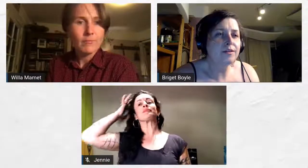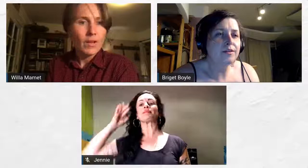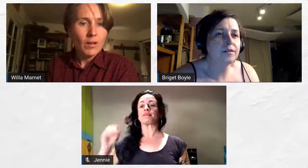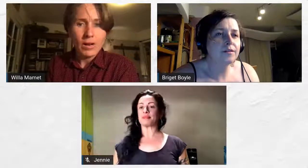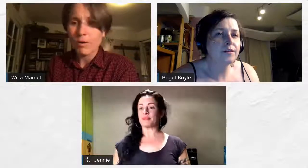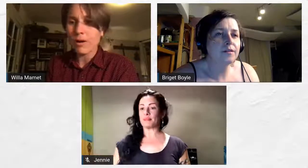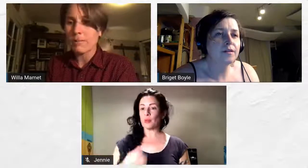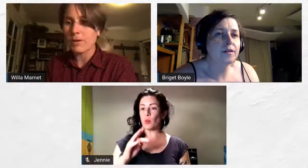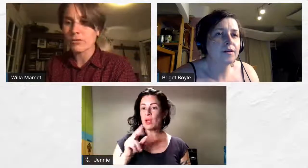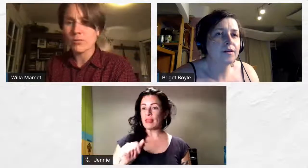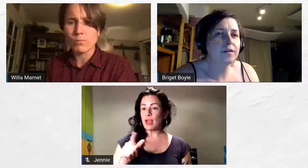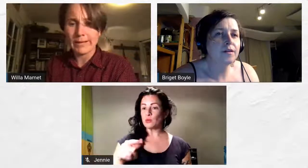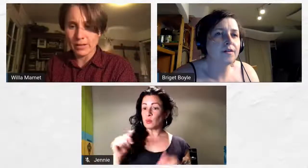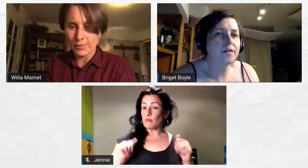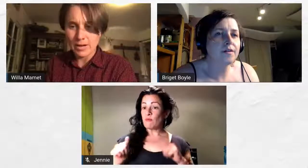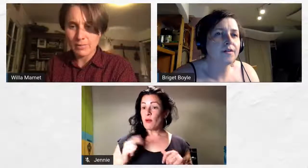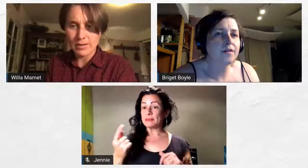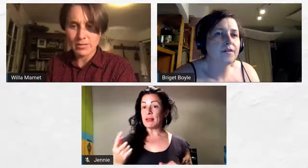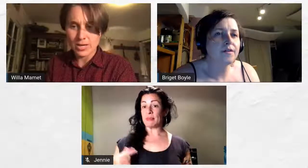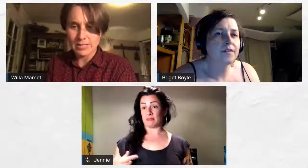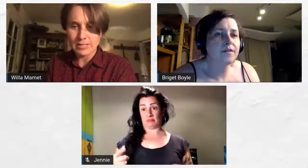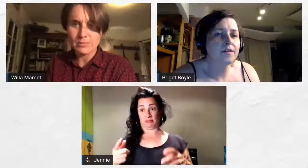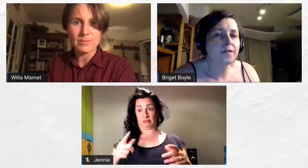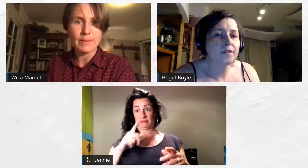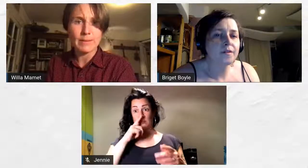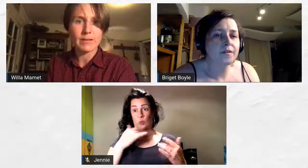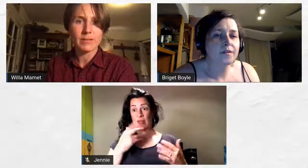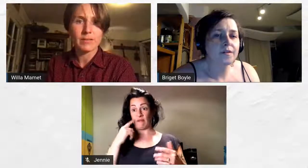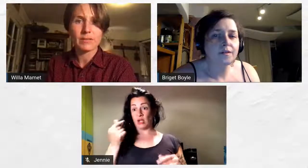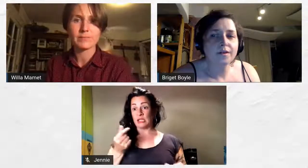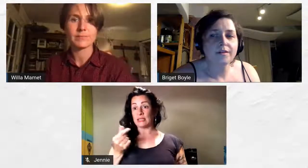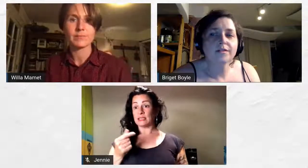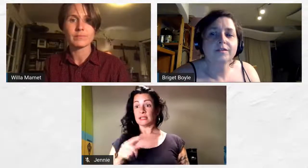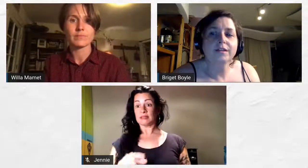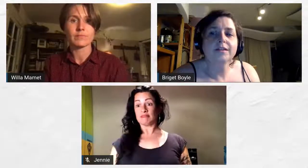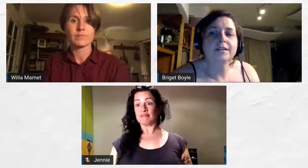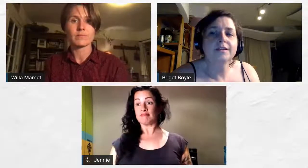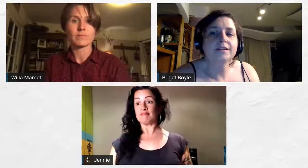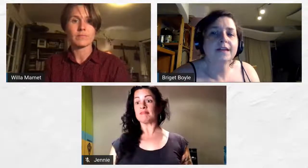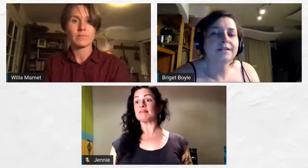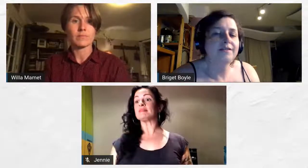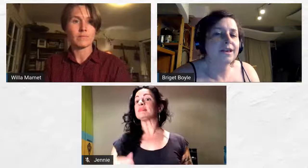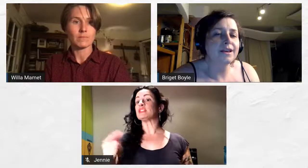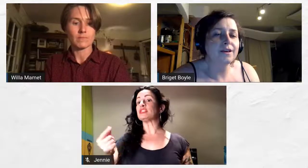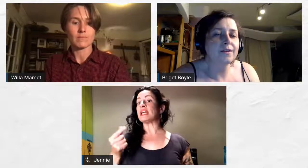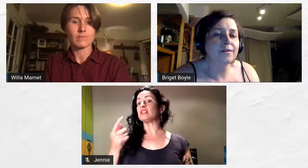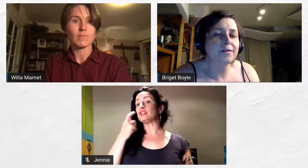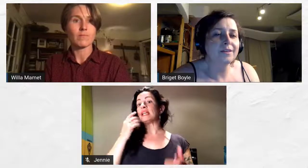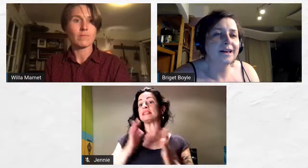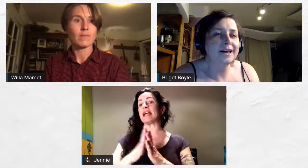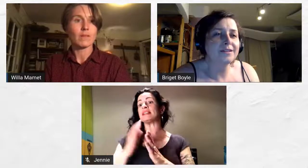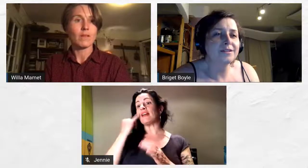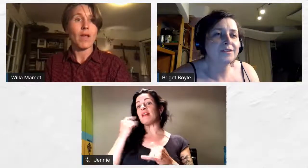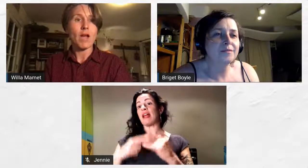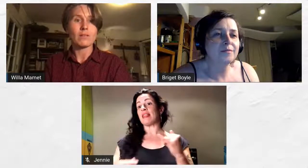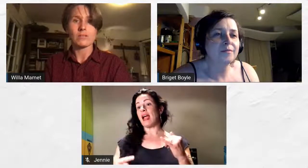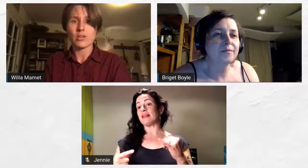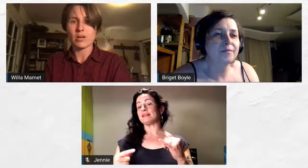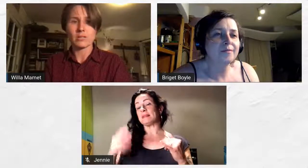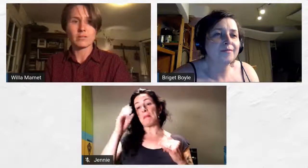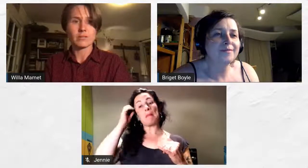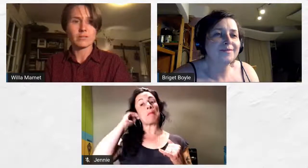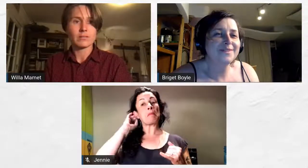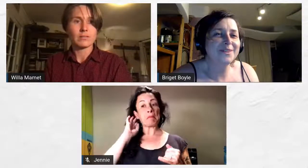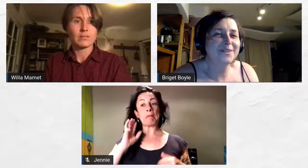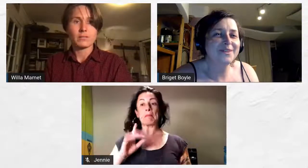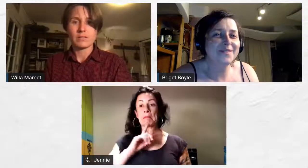think. Wait, are we not waiting on Genesis? What's happening? Genesis just asked if they can go last. Oh,